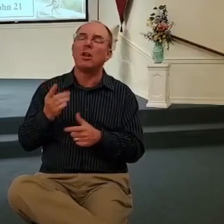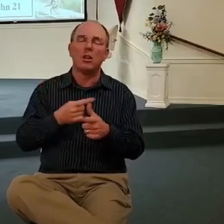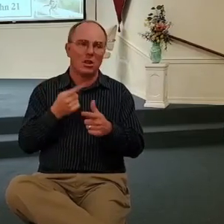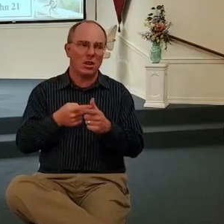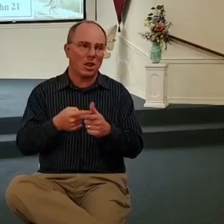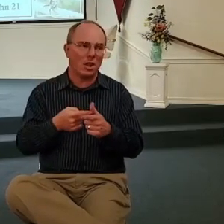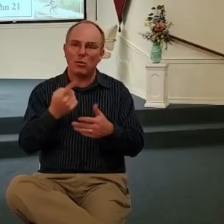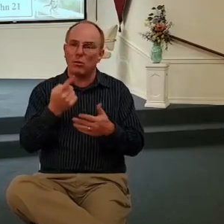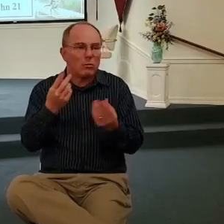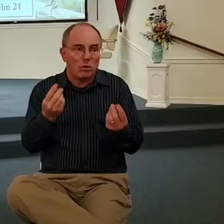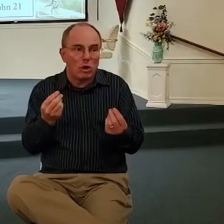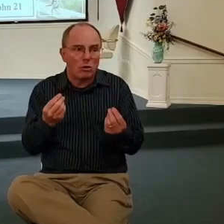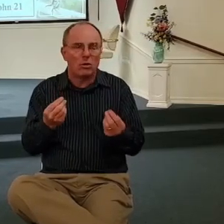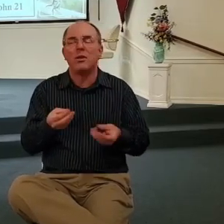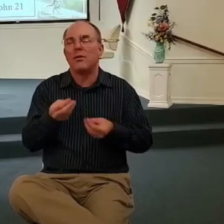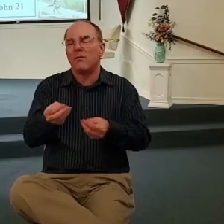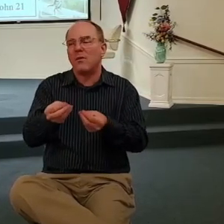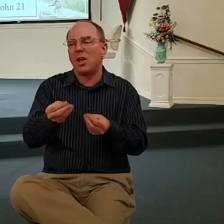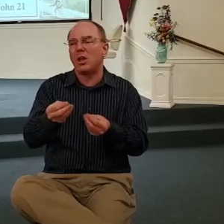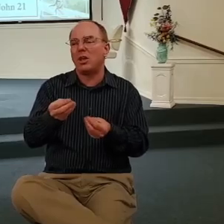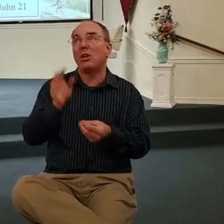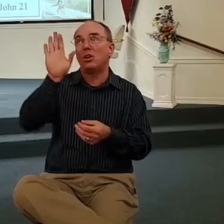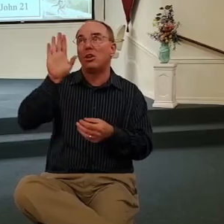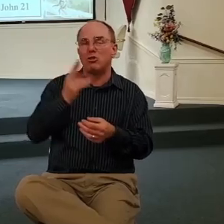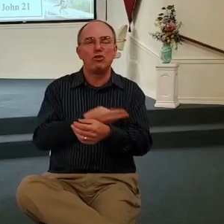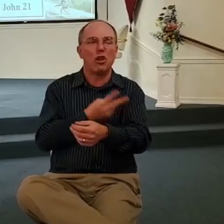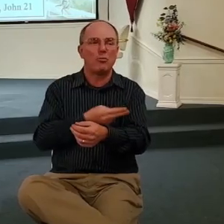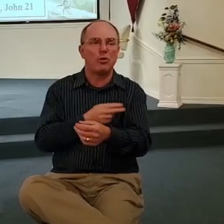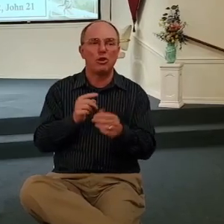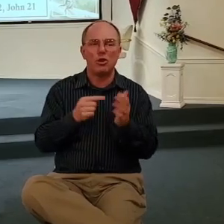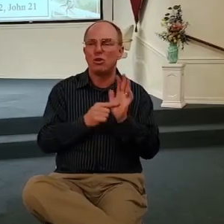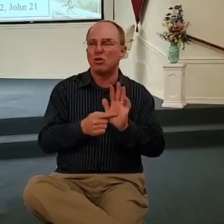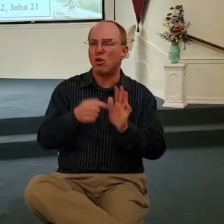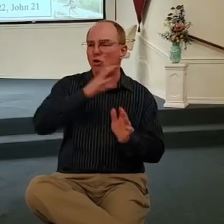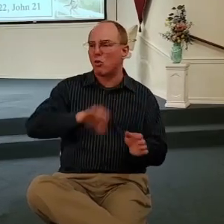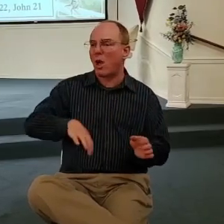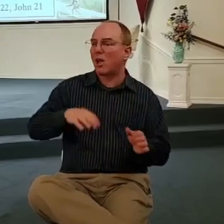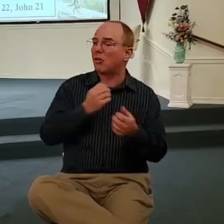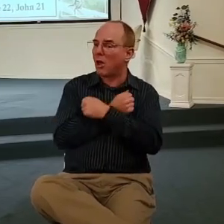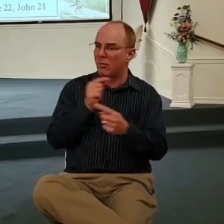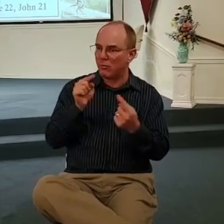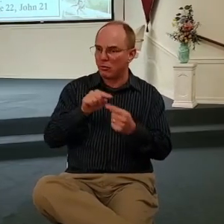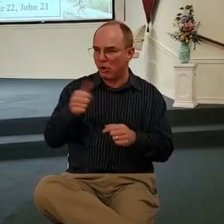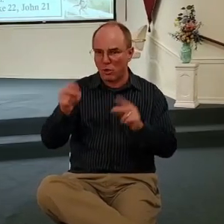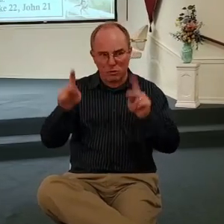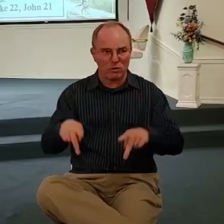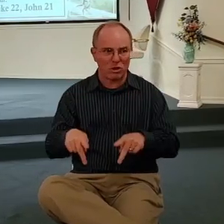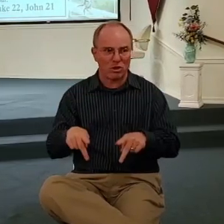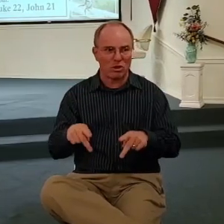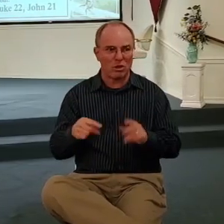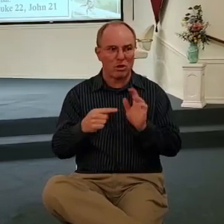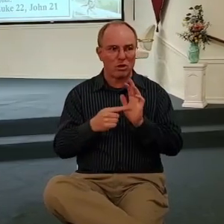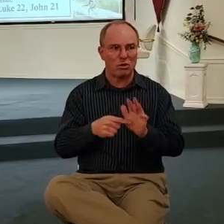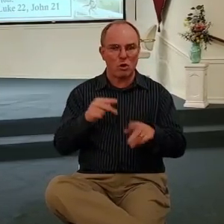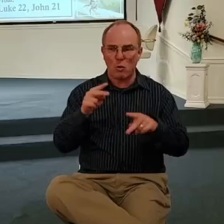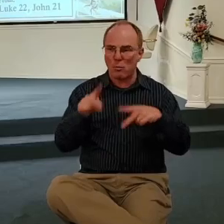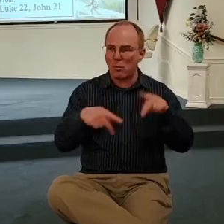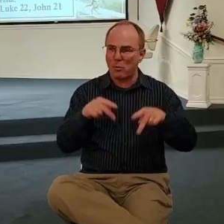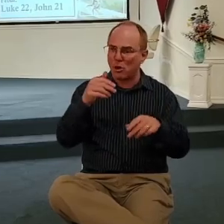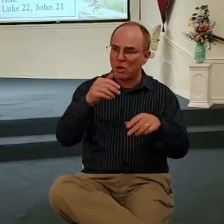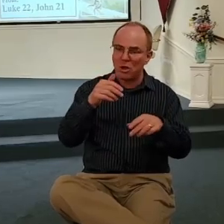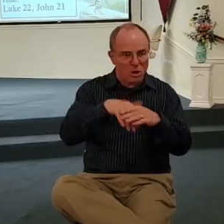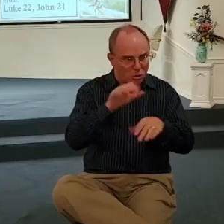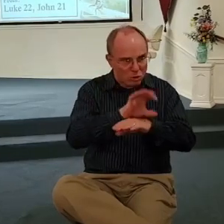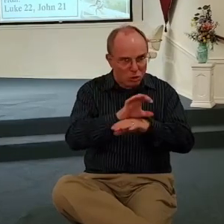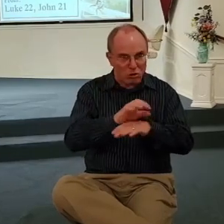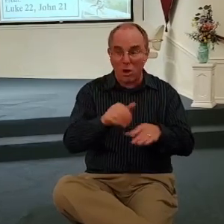Show the love of Christ to someone. Serve those in the church or outside of the church. Whoever is in